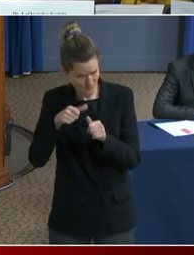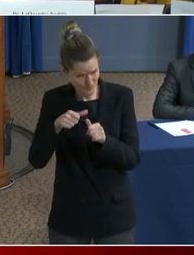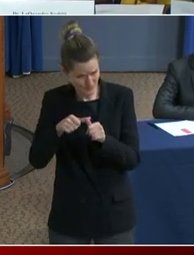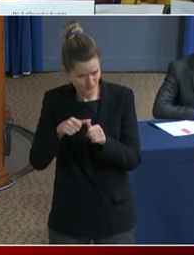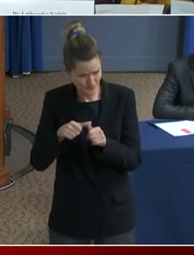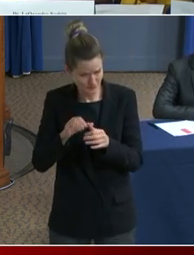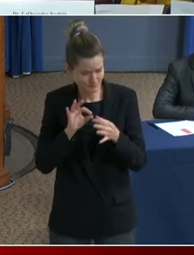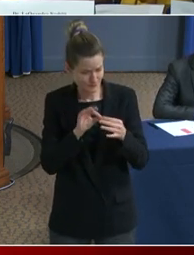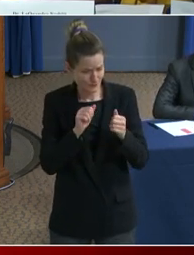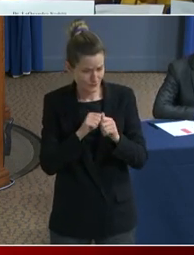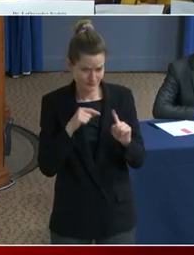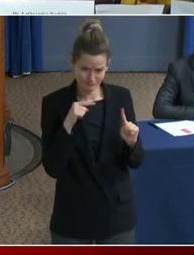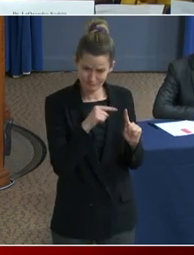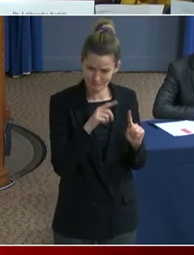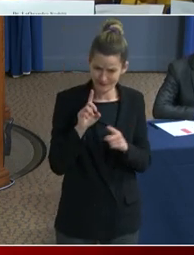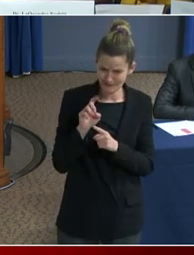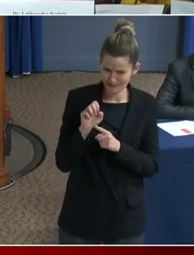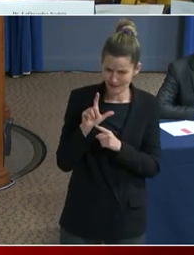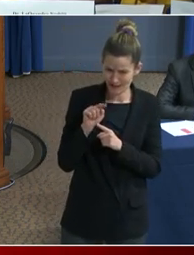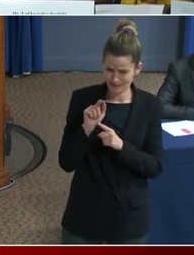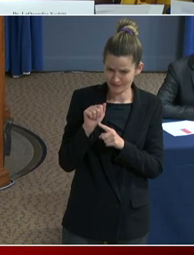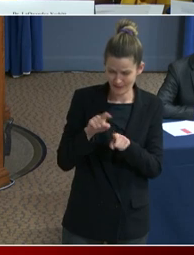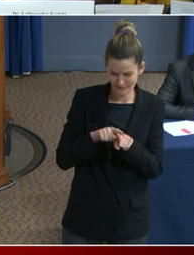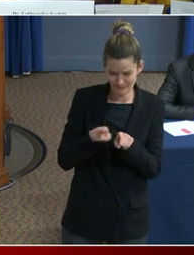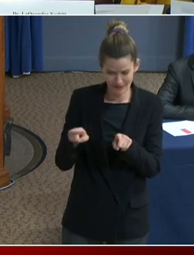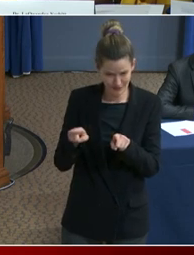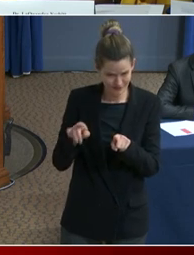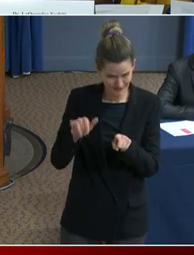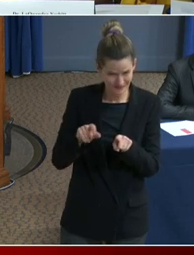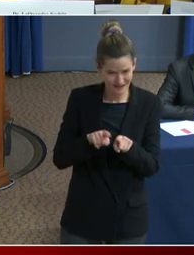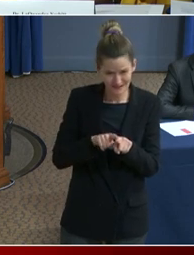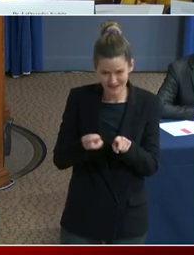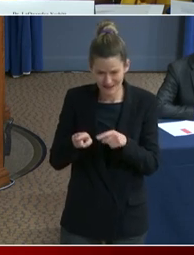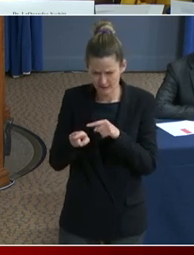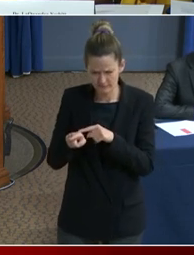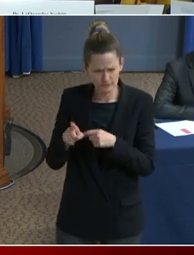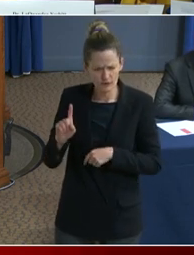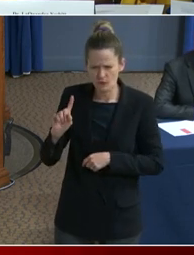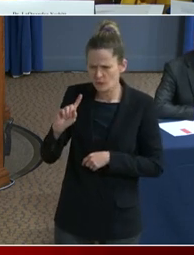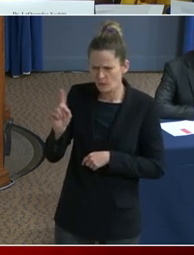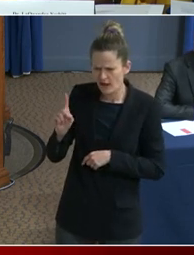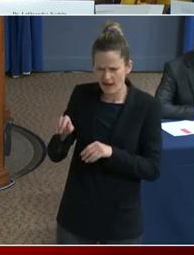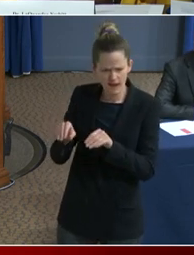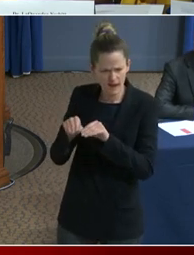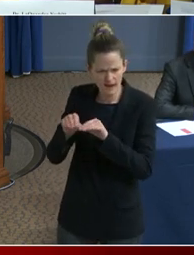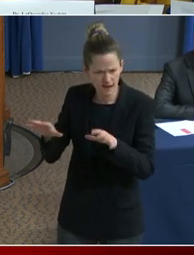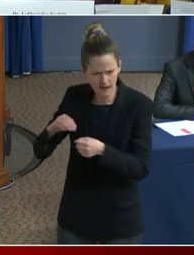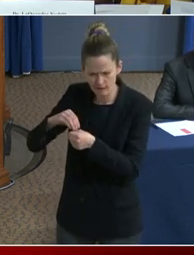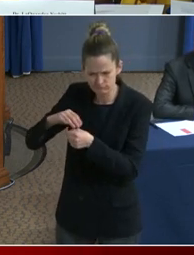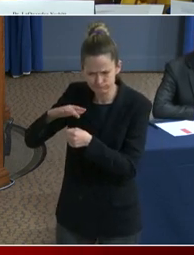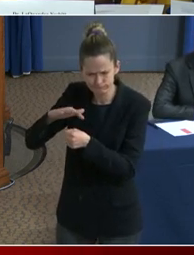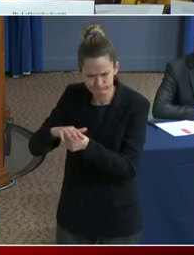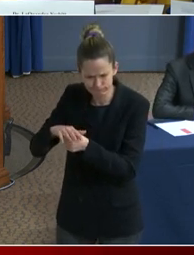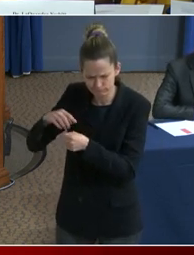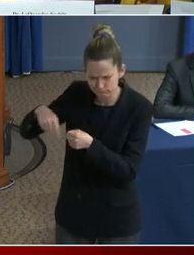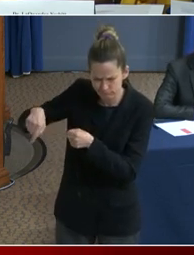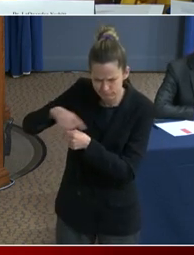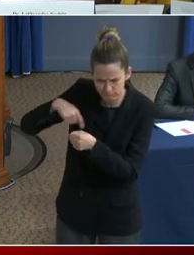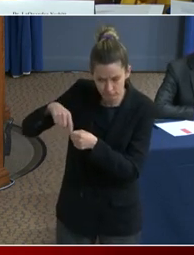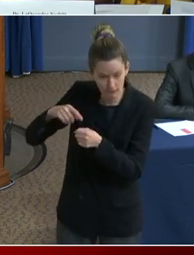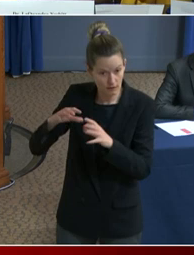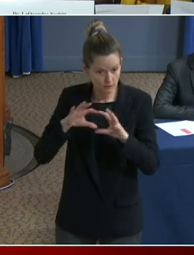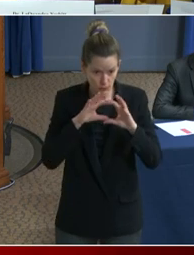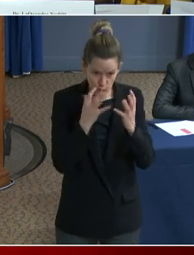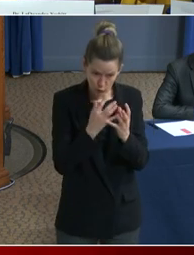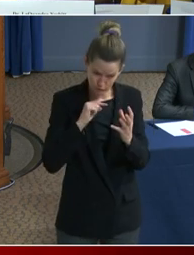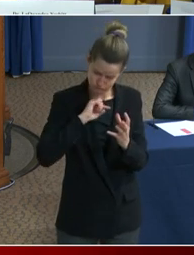variant, is we want to understand things like where has the variant spread around the world. We now understand that